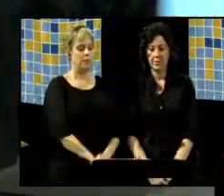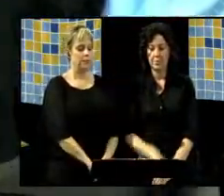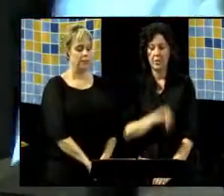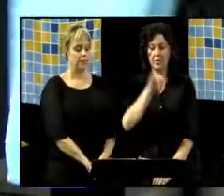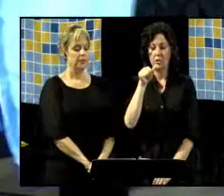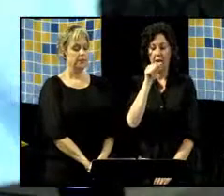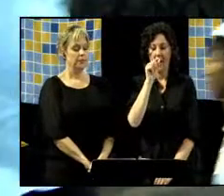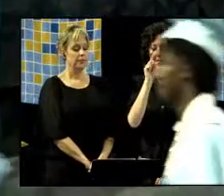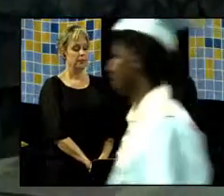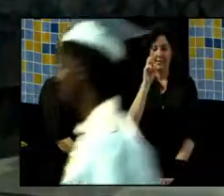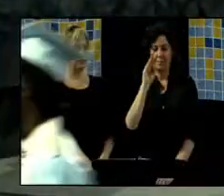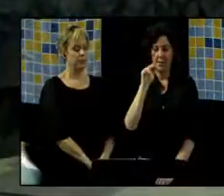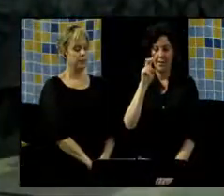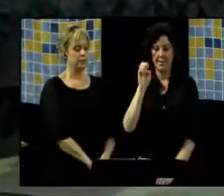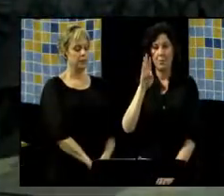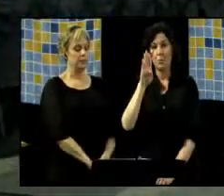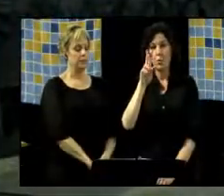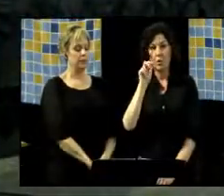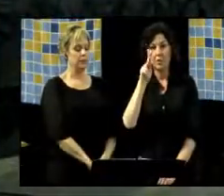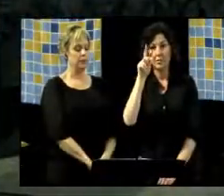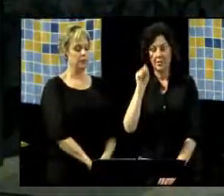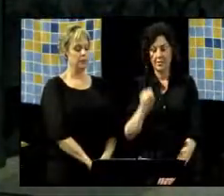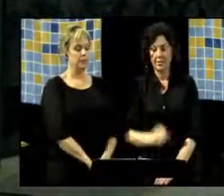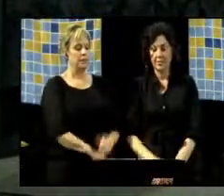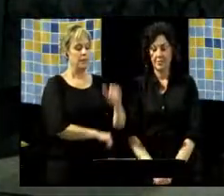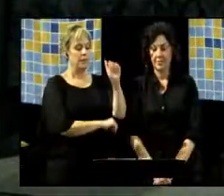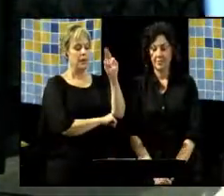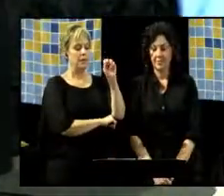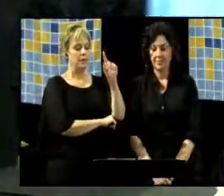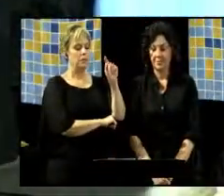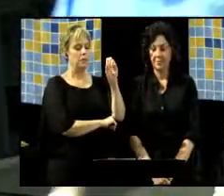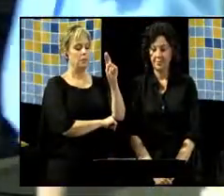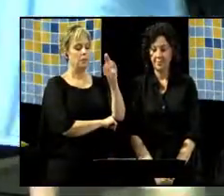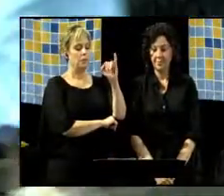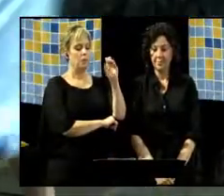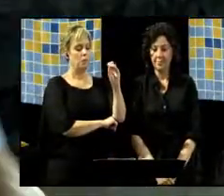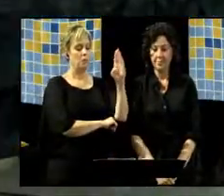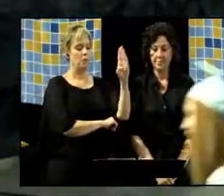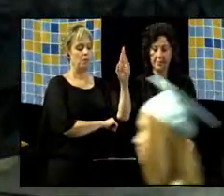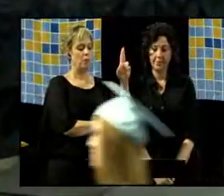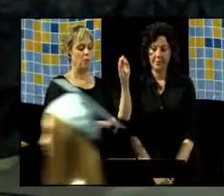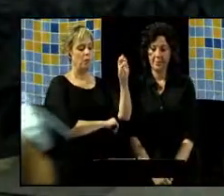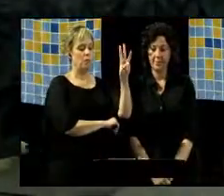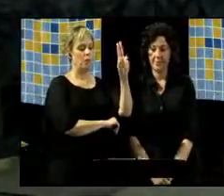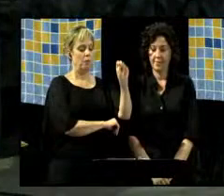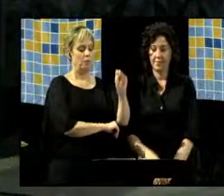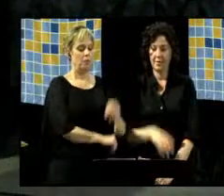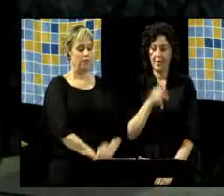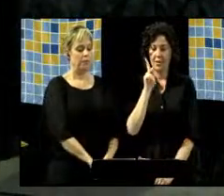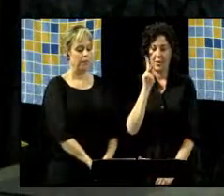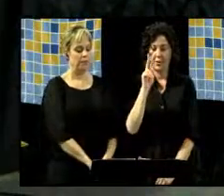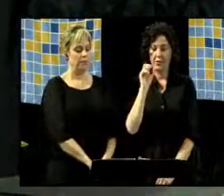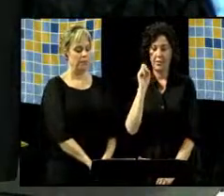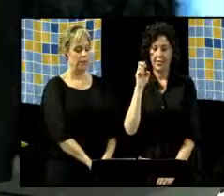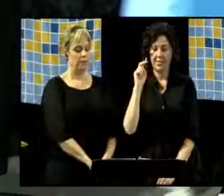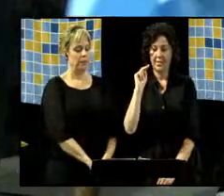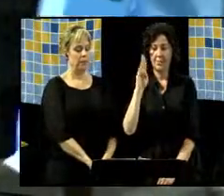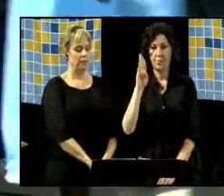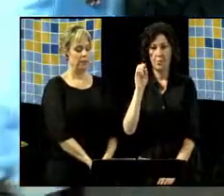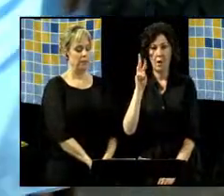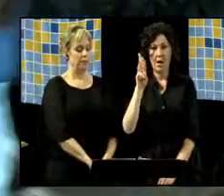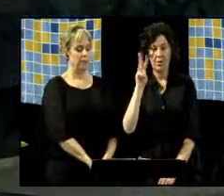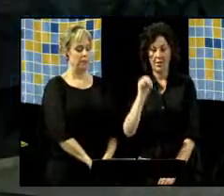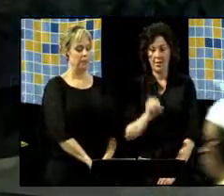Jasmine Kayla Brooks, Antonio Maurice Brown, Kristen Elizabeth